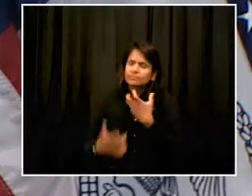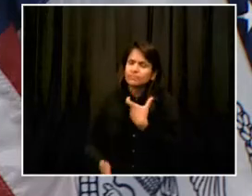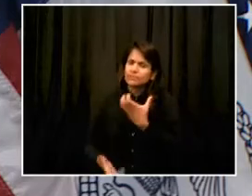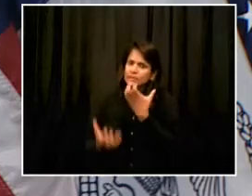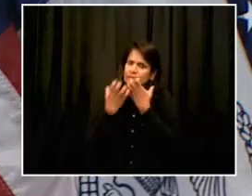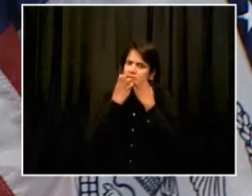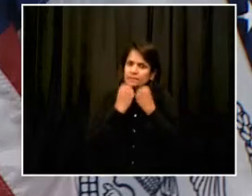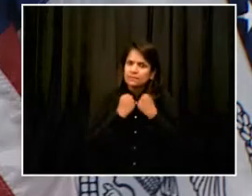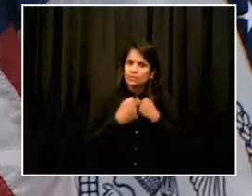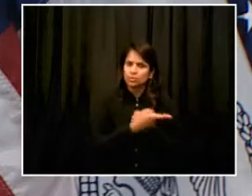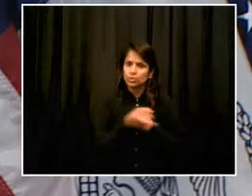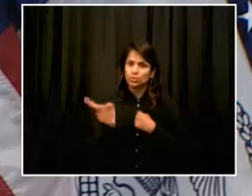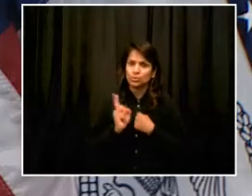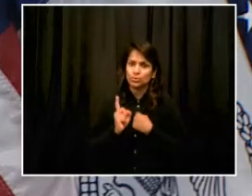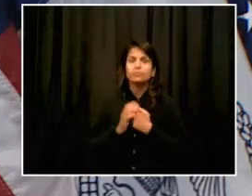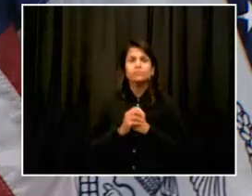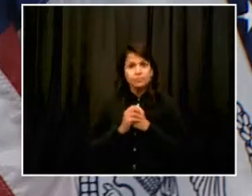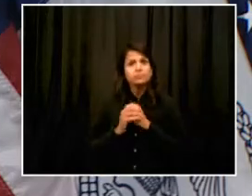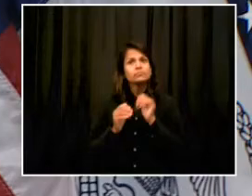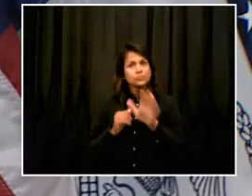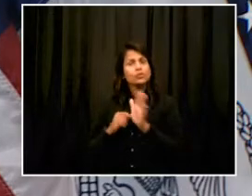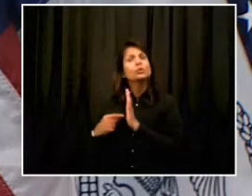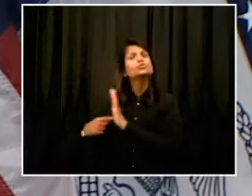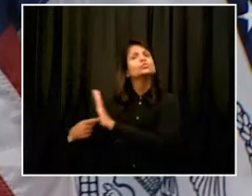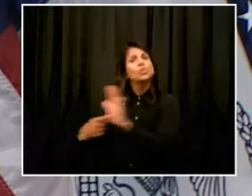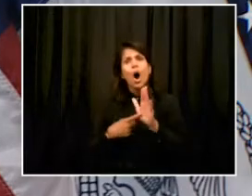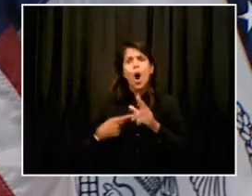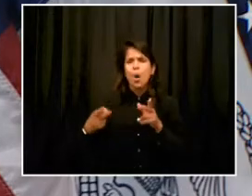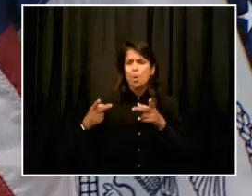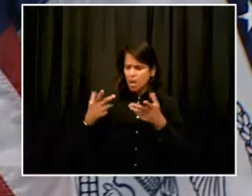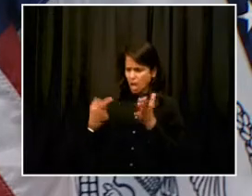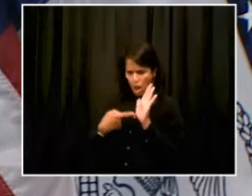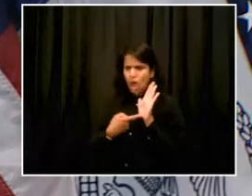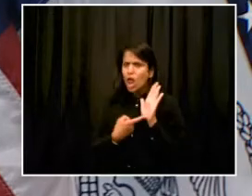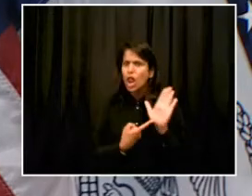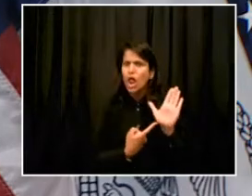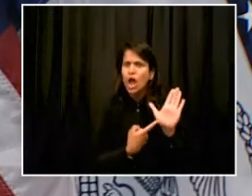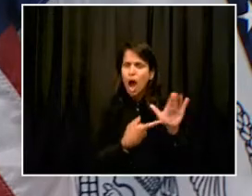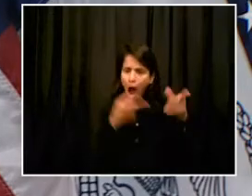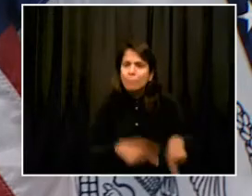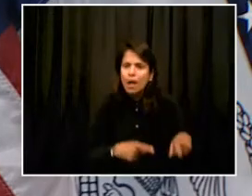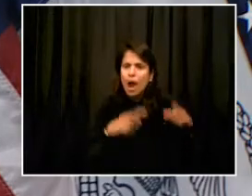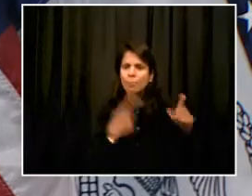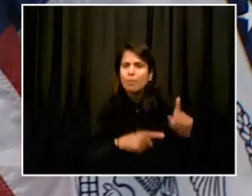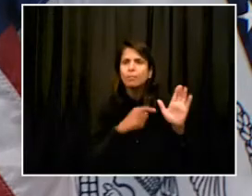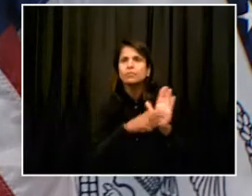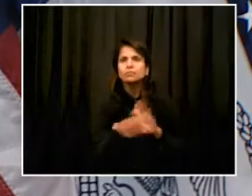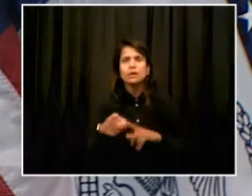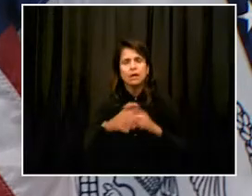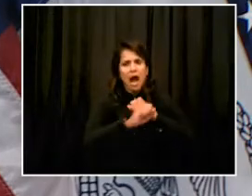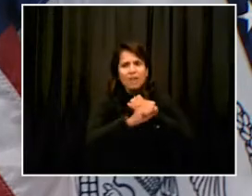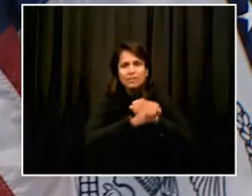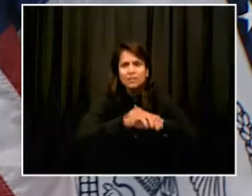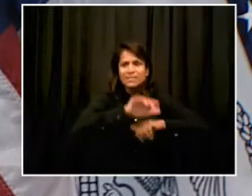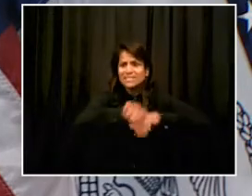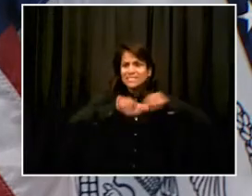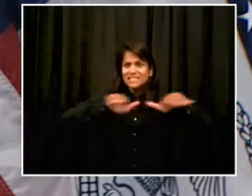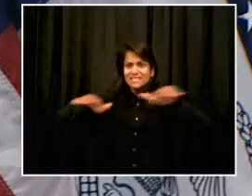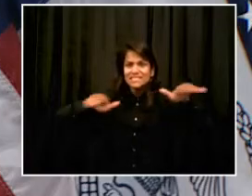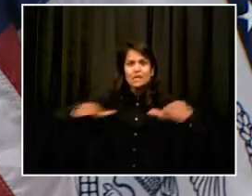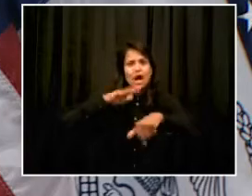people that they know are paying attention to it, understanding it's serious, understanding we have an obligation to each other, understanding there can be penalties,